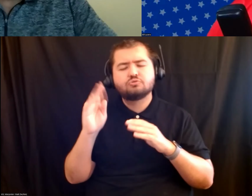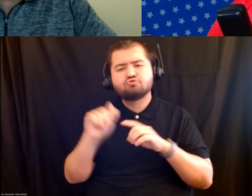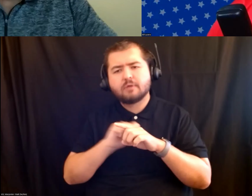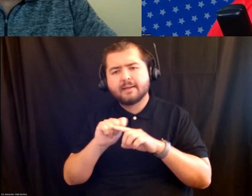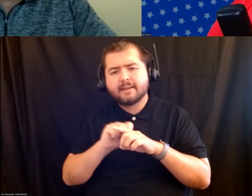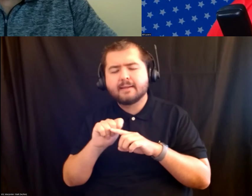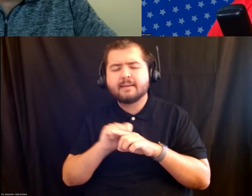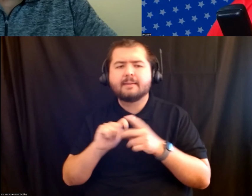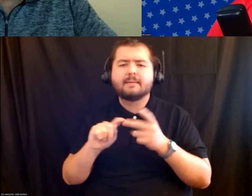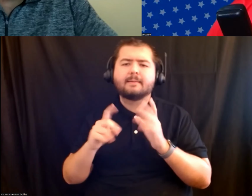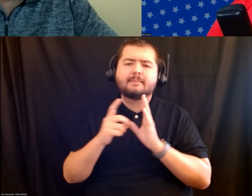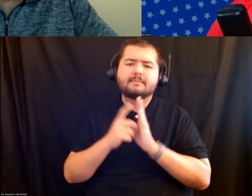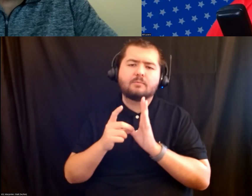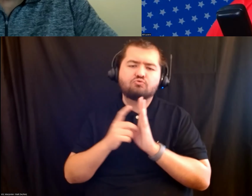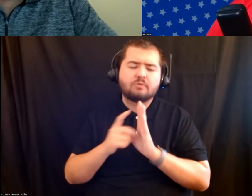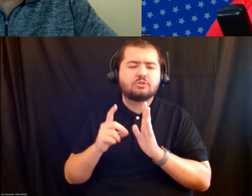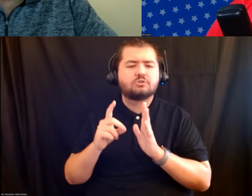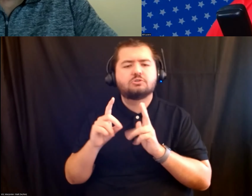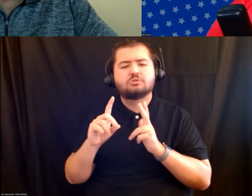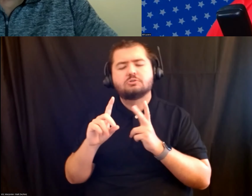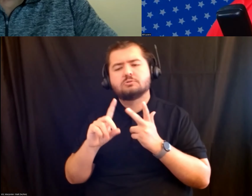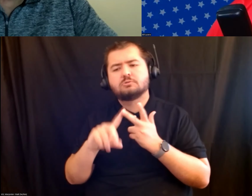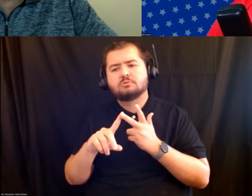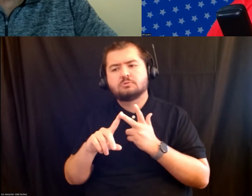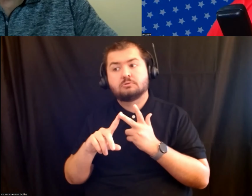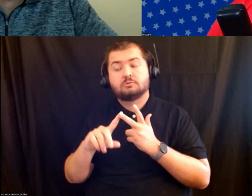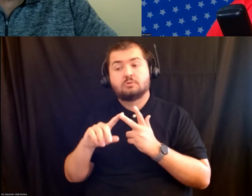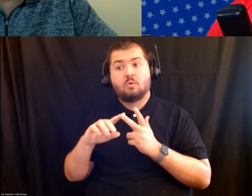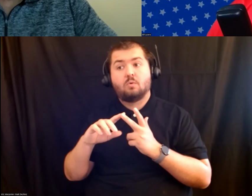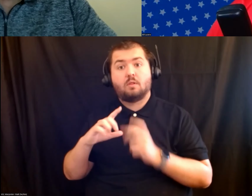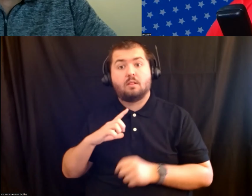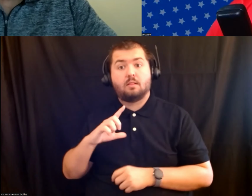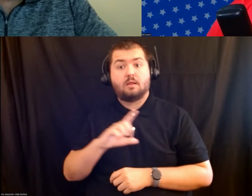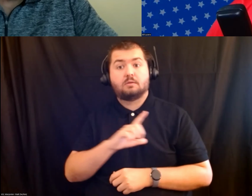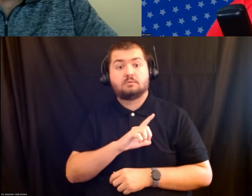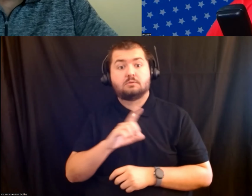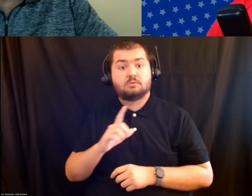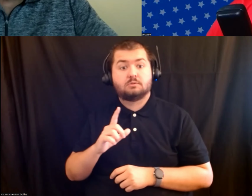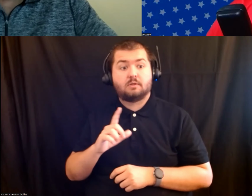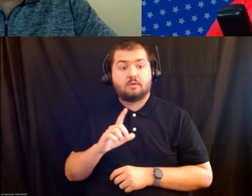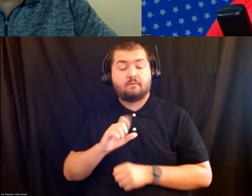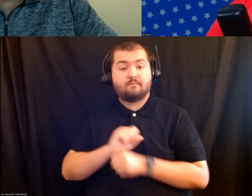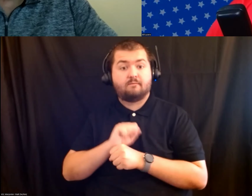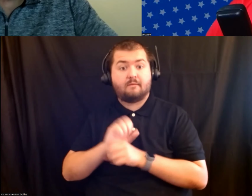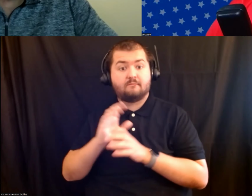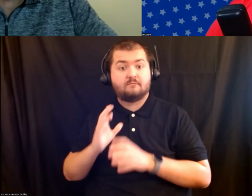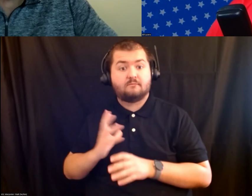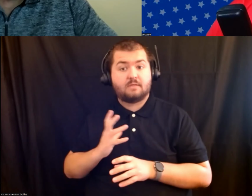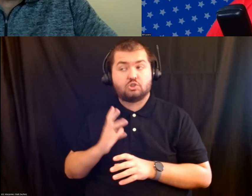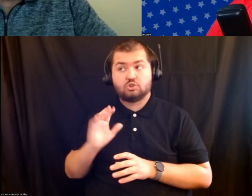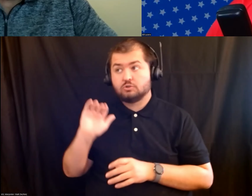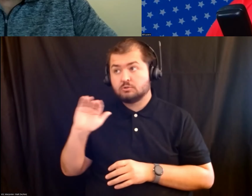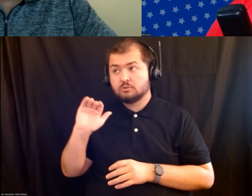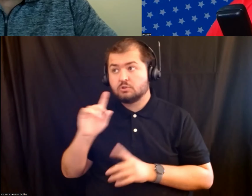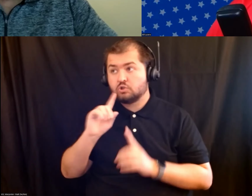demonstrations. We talk directly with our election officials from the Secretary of State, cleaning elections, our county election